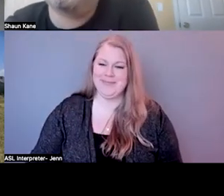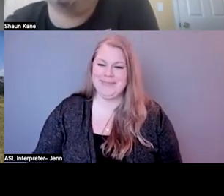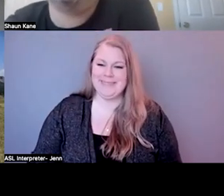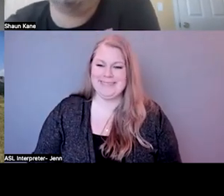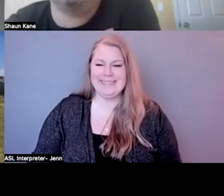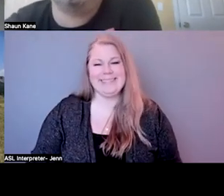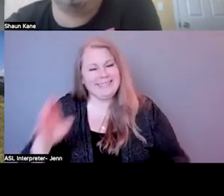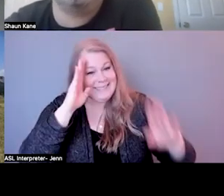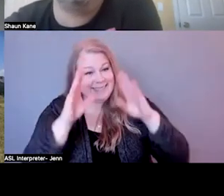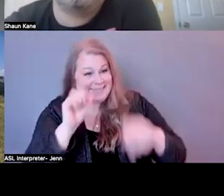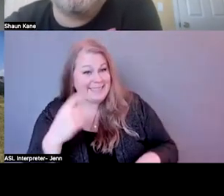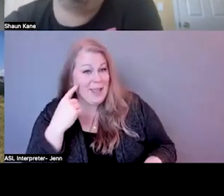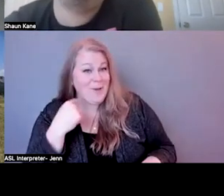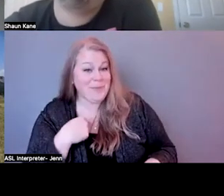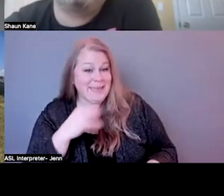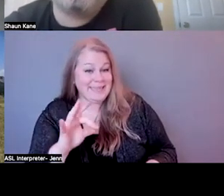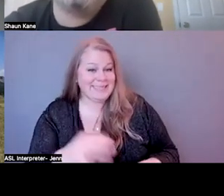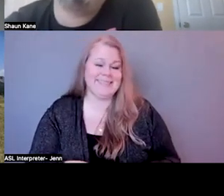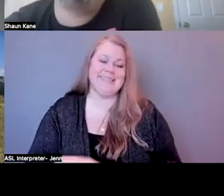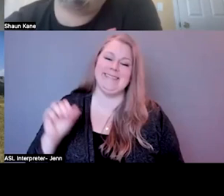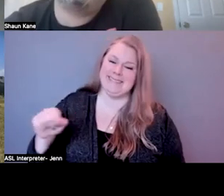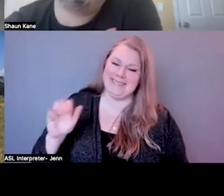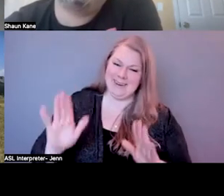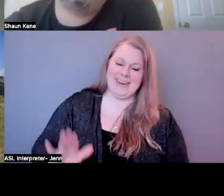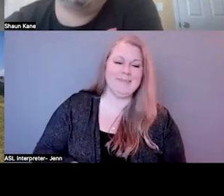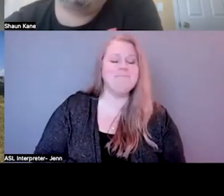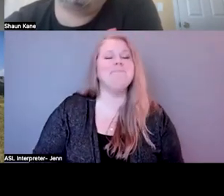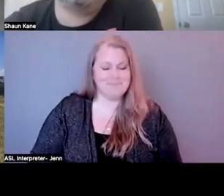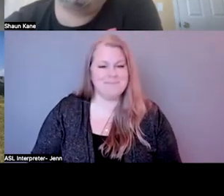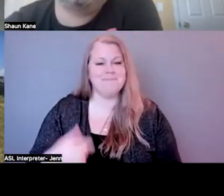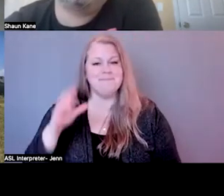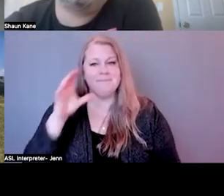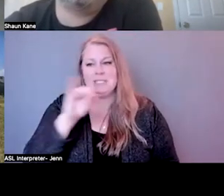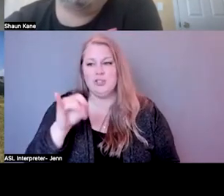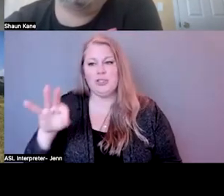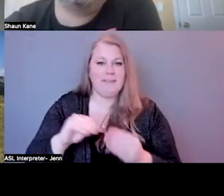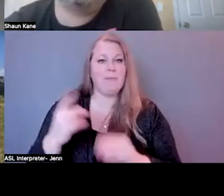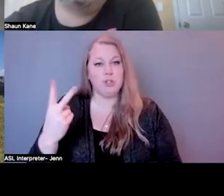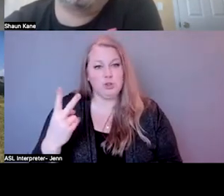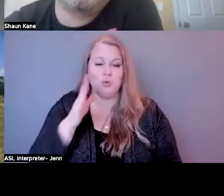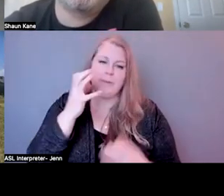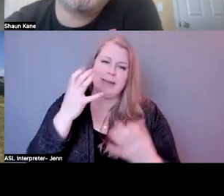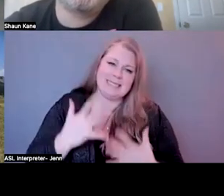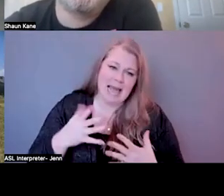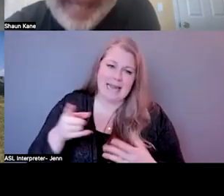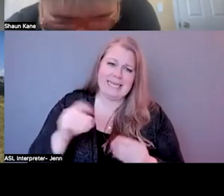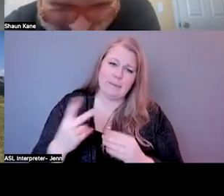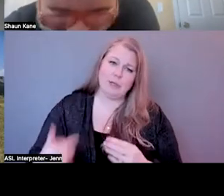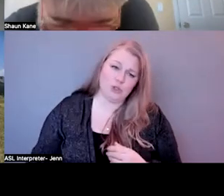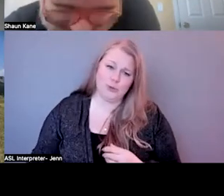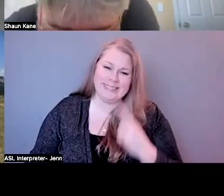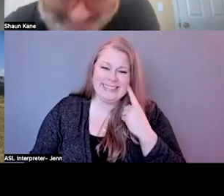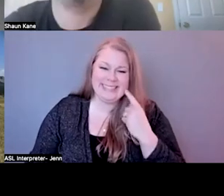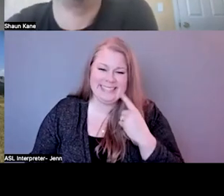Hello, everyone. Can you hear me? Yep. Great. I guess Jeff number 2 will be sad to learn he's Jeff number 2. So I'm